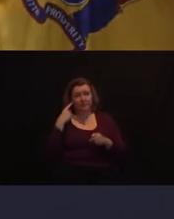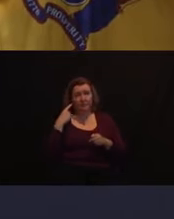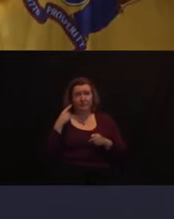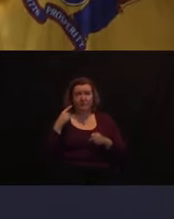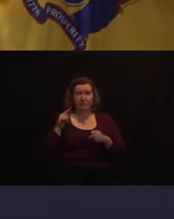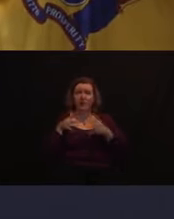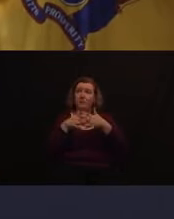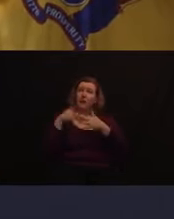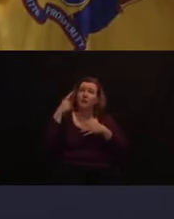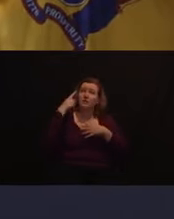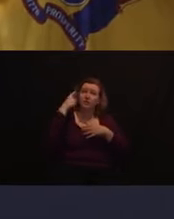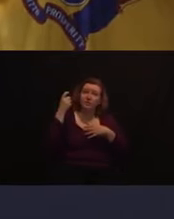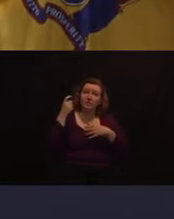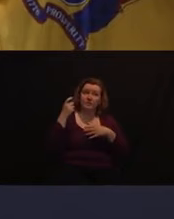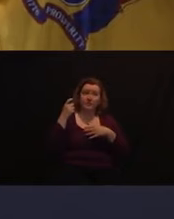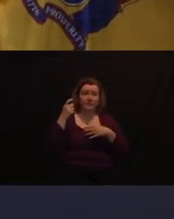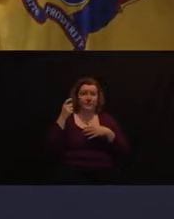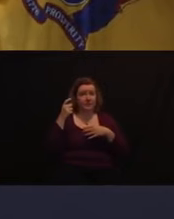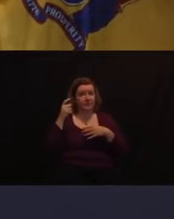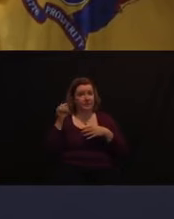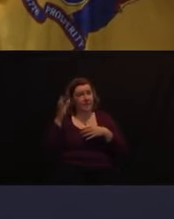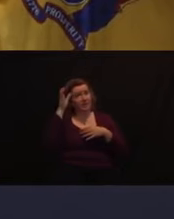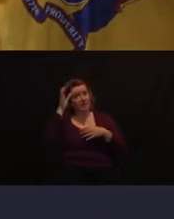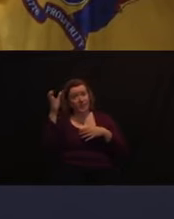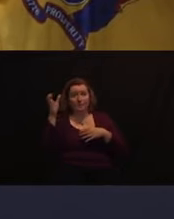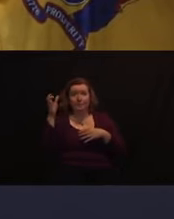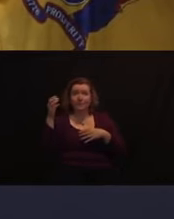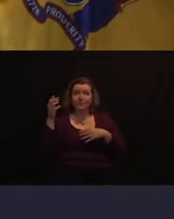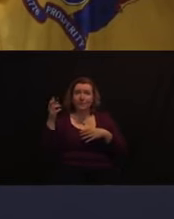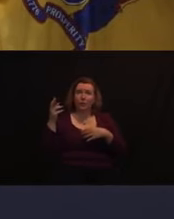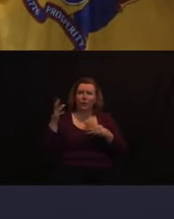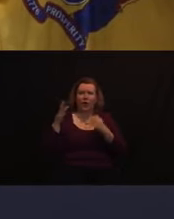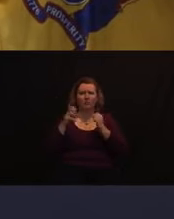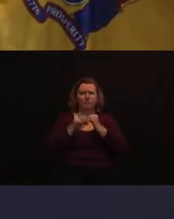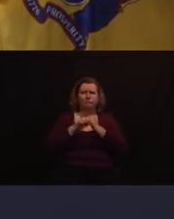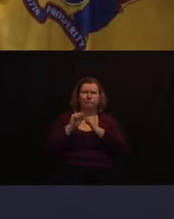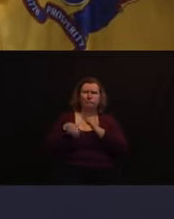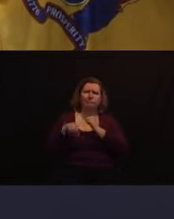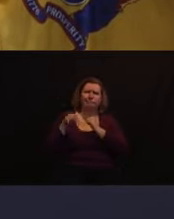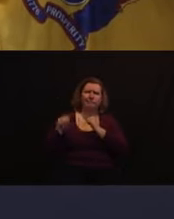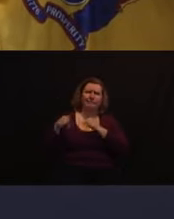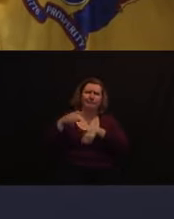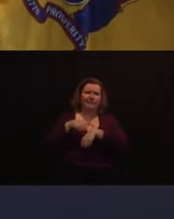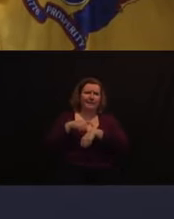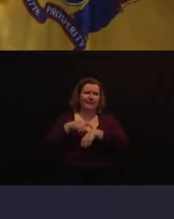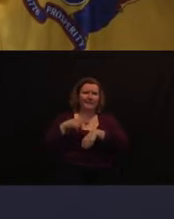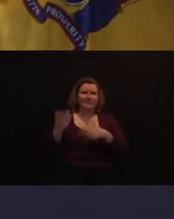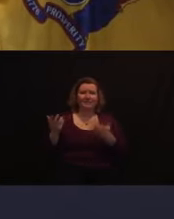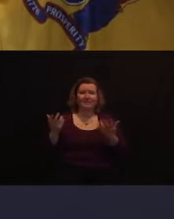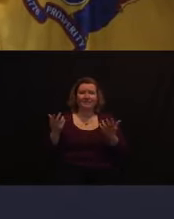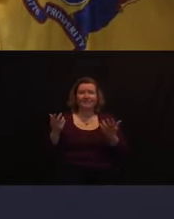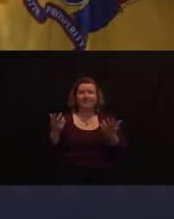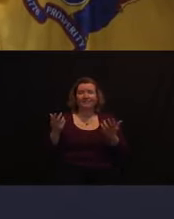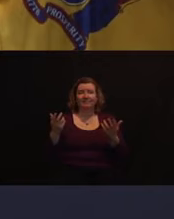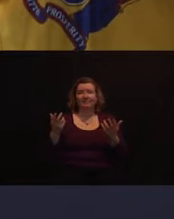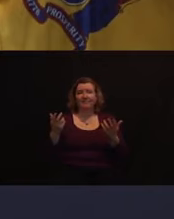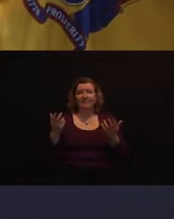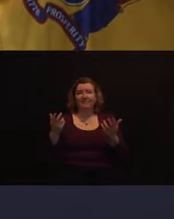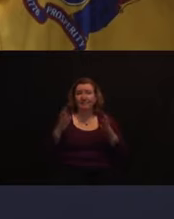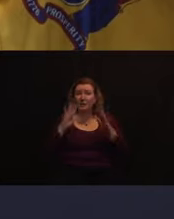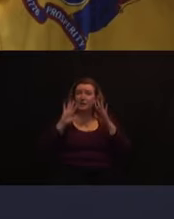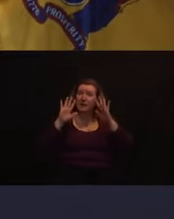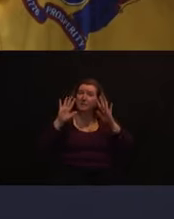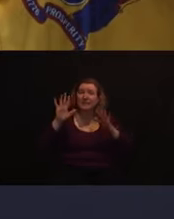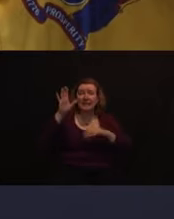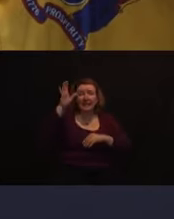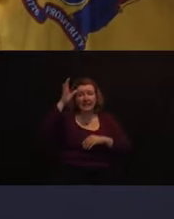this exact concept or that it would have taken so long and had all the challenges. It's an extraordinary concept that I think in a normal